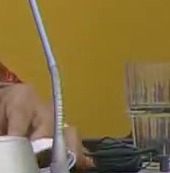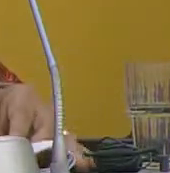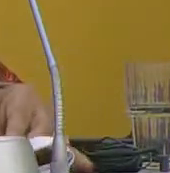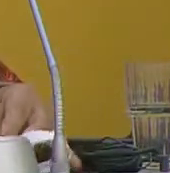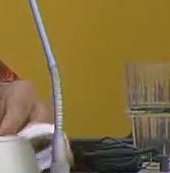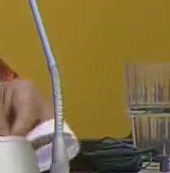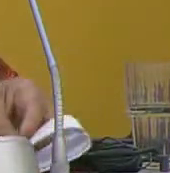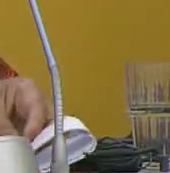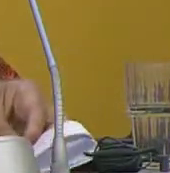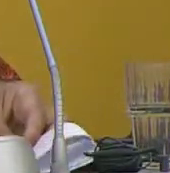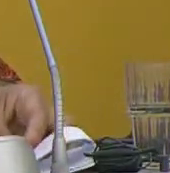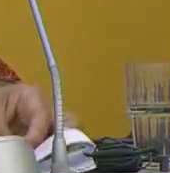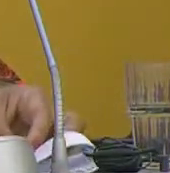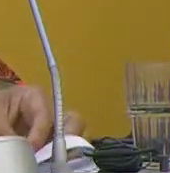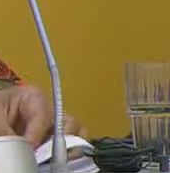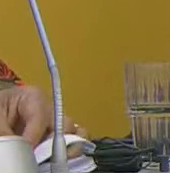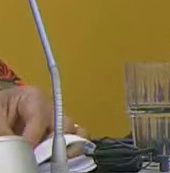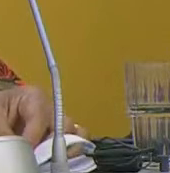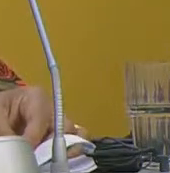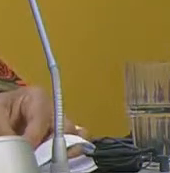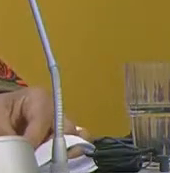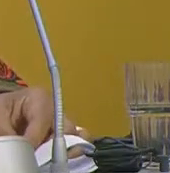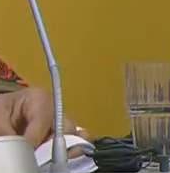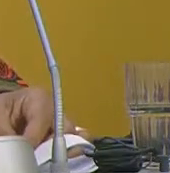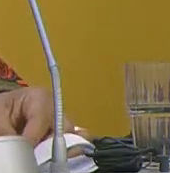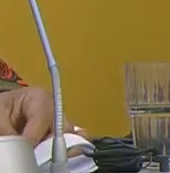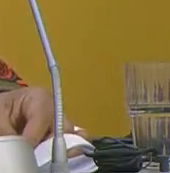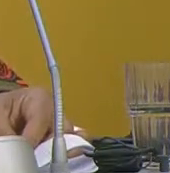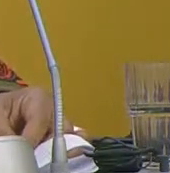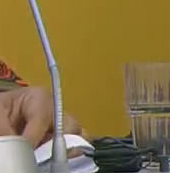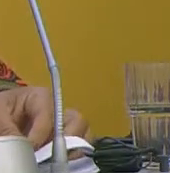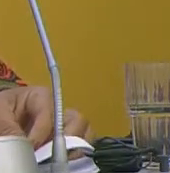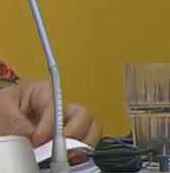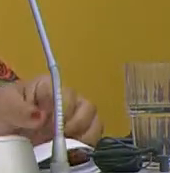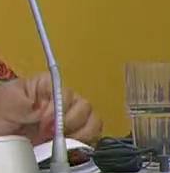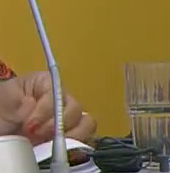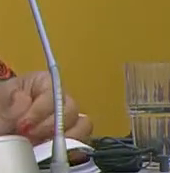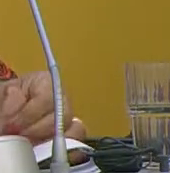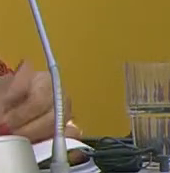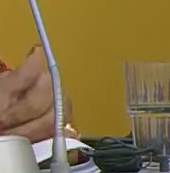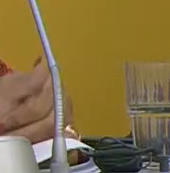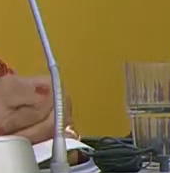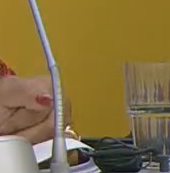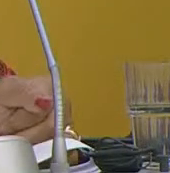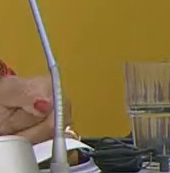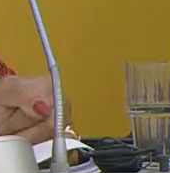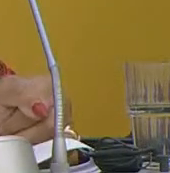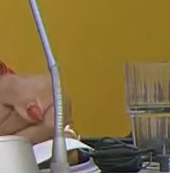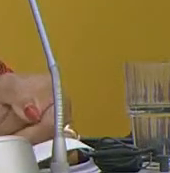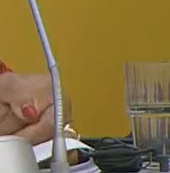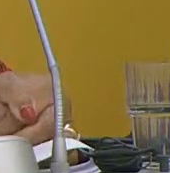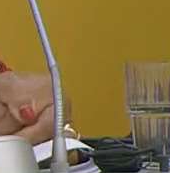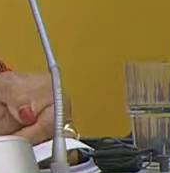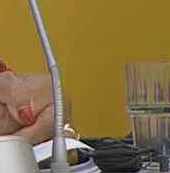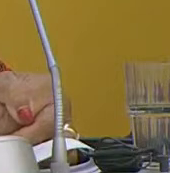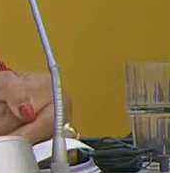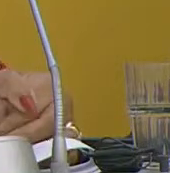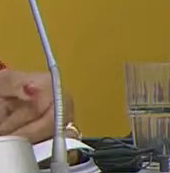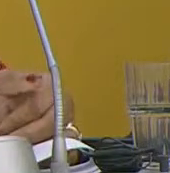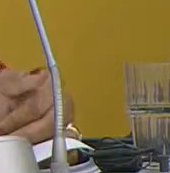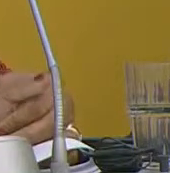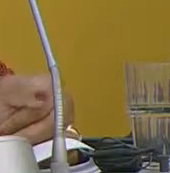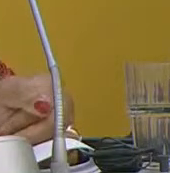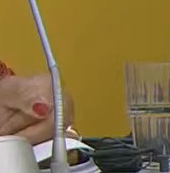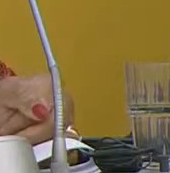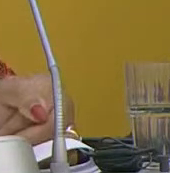implementing recommendations of the State Capture Commission? And if you are, then while waiting for the end of June? The bottom